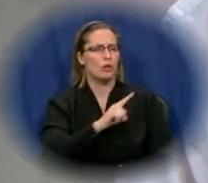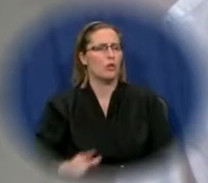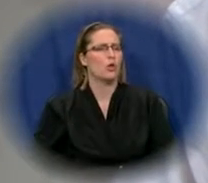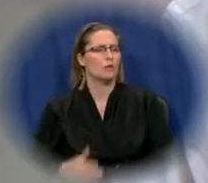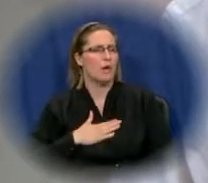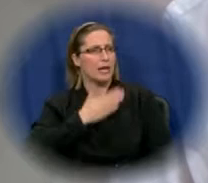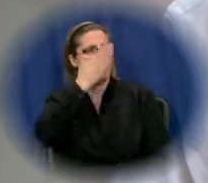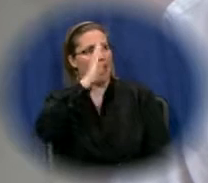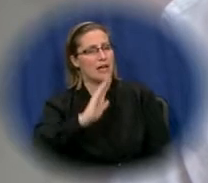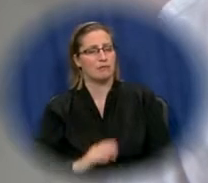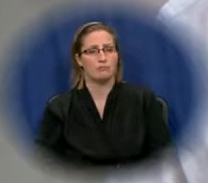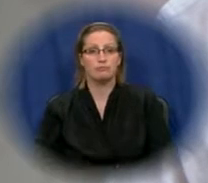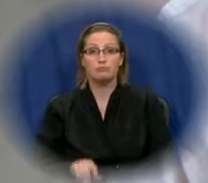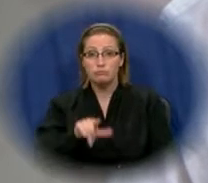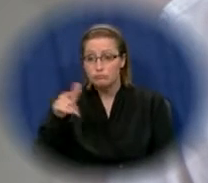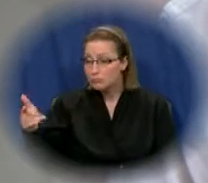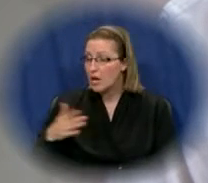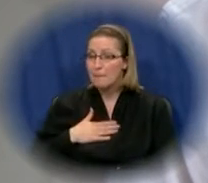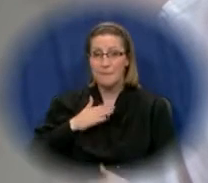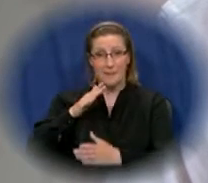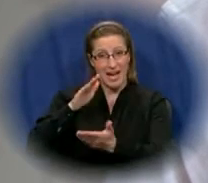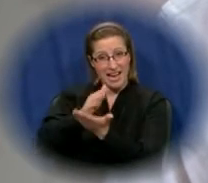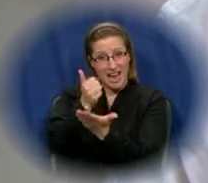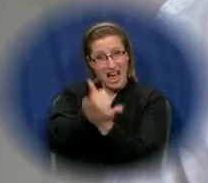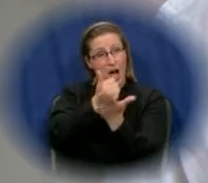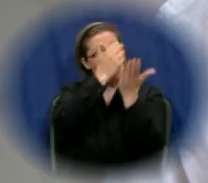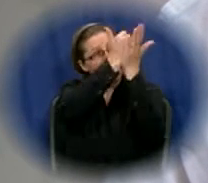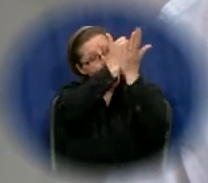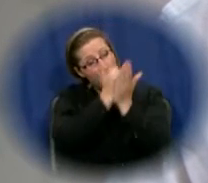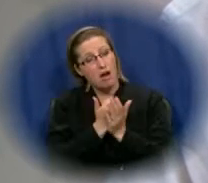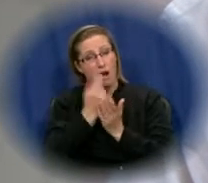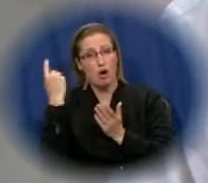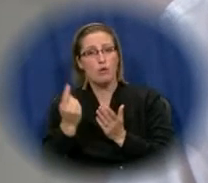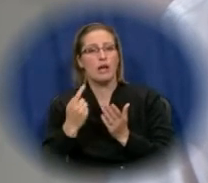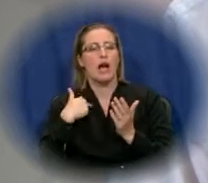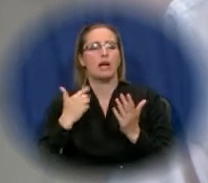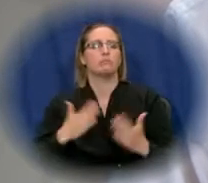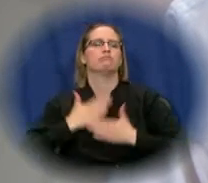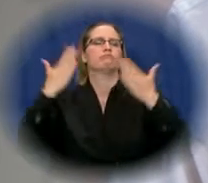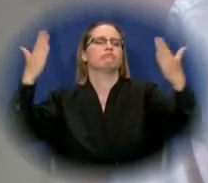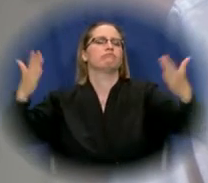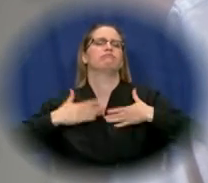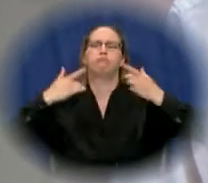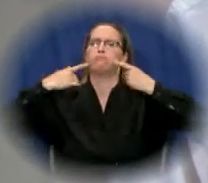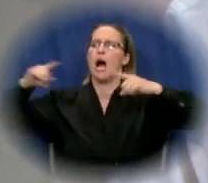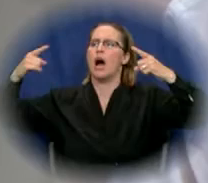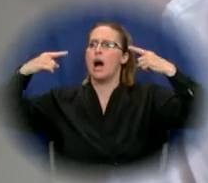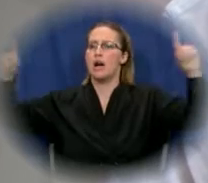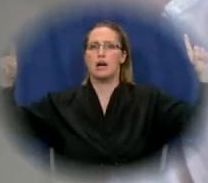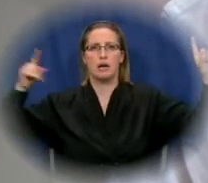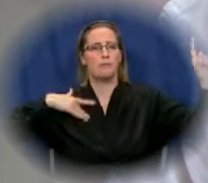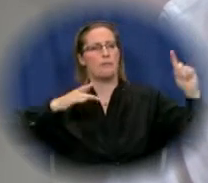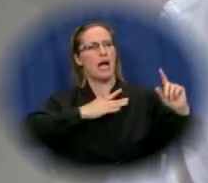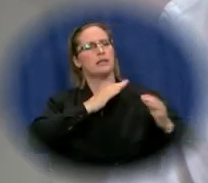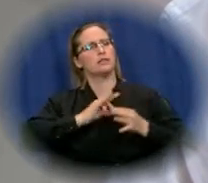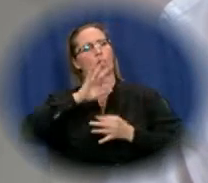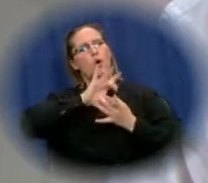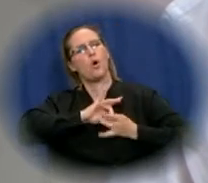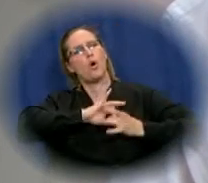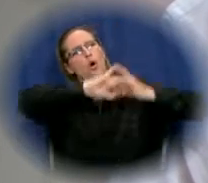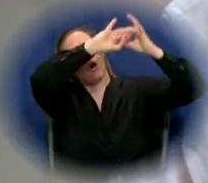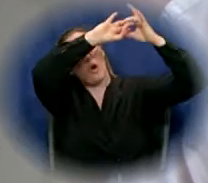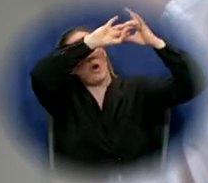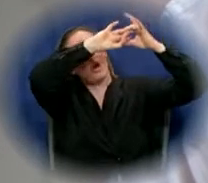My soul is thirsting for you, O Lord my God. You are my help, and in the shadow of your wings I shout for joy. My soul clings fast to you. Your right